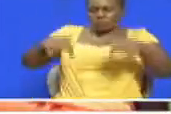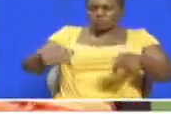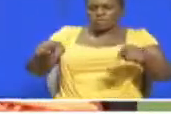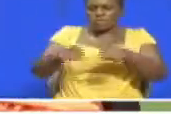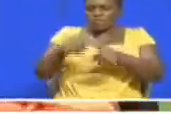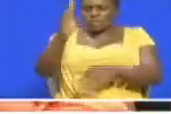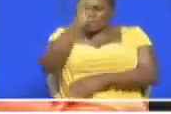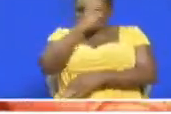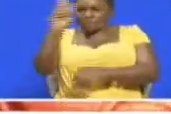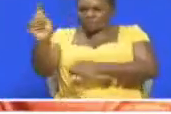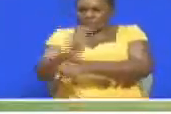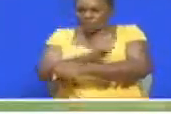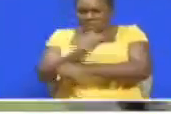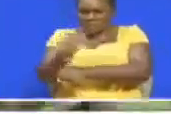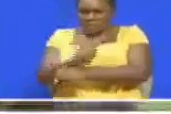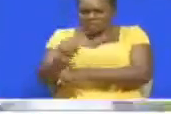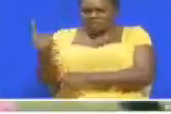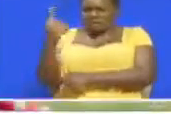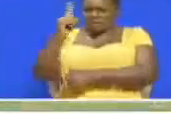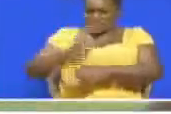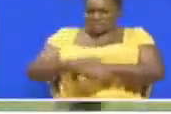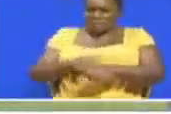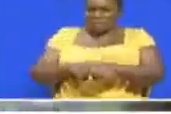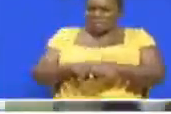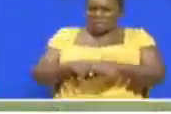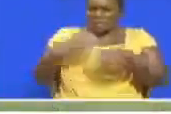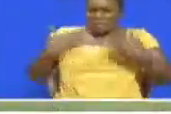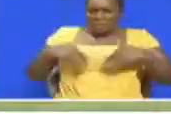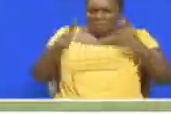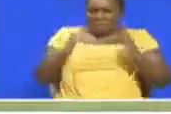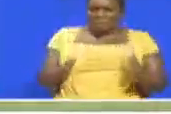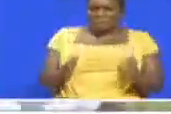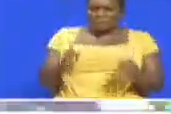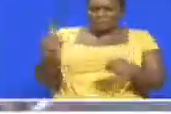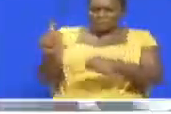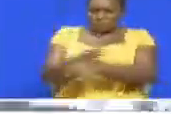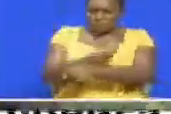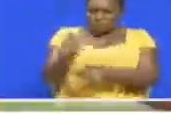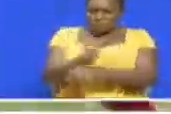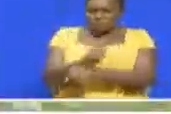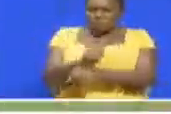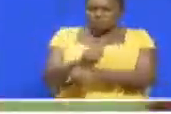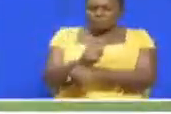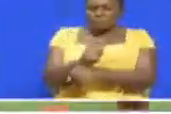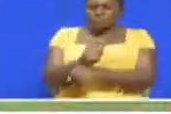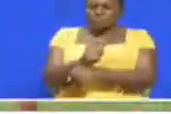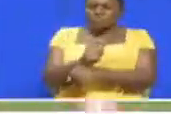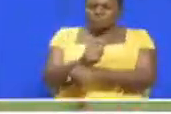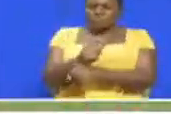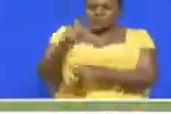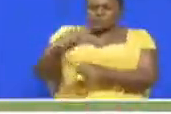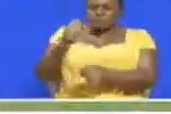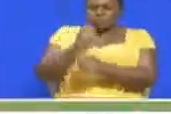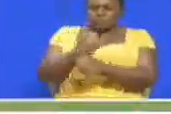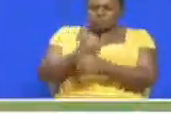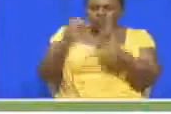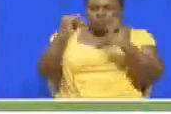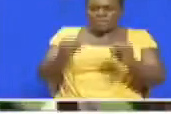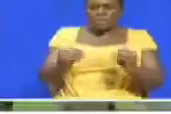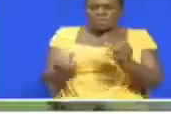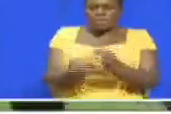the afternoon training, it will be the first time that all players really will be at training. So we think we need to build up a new